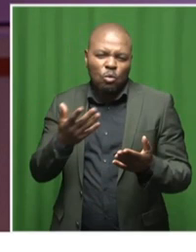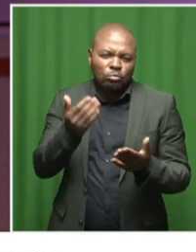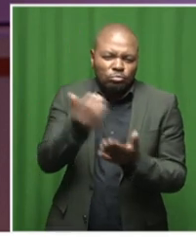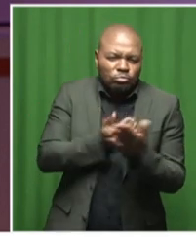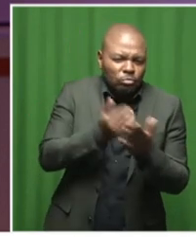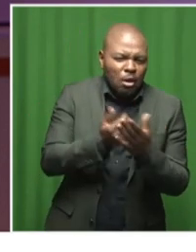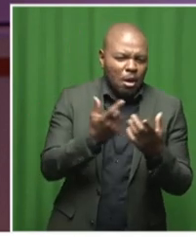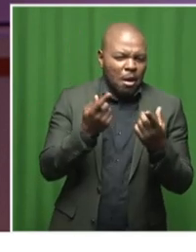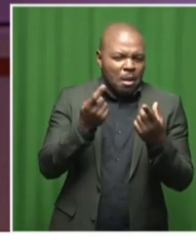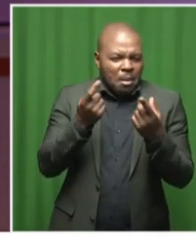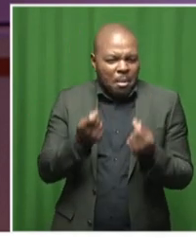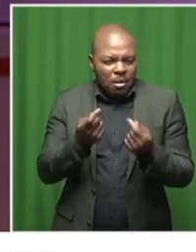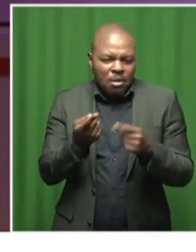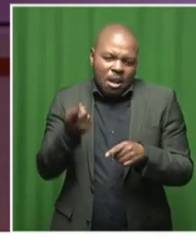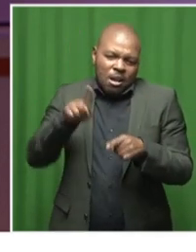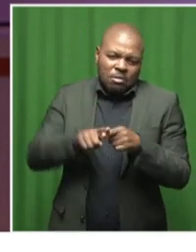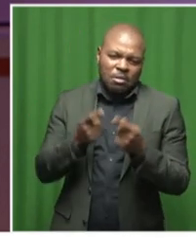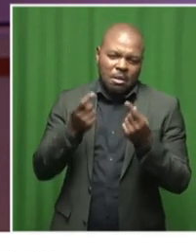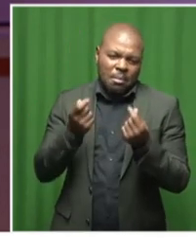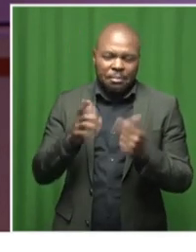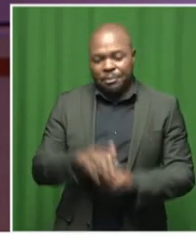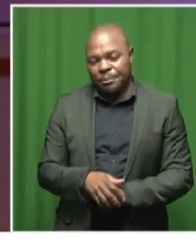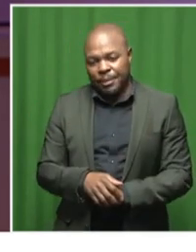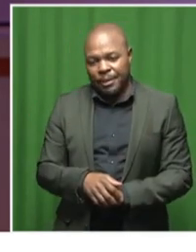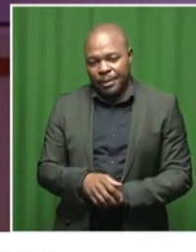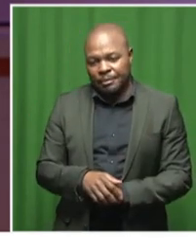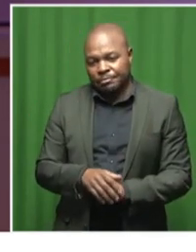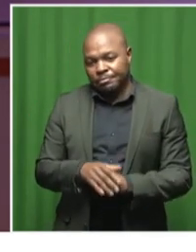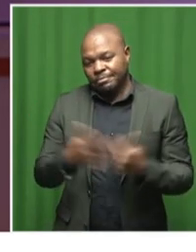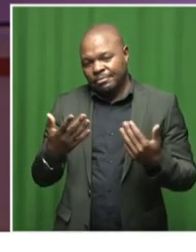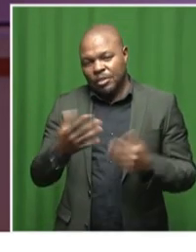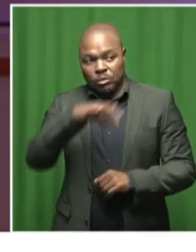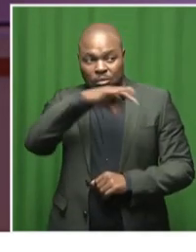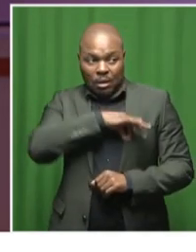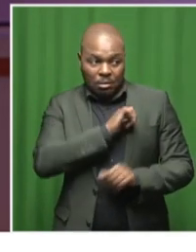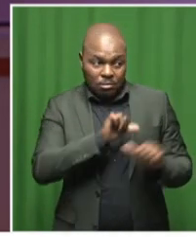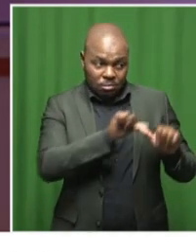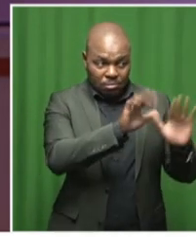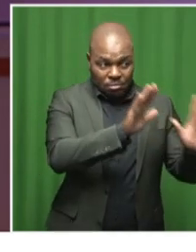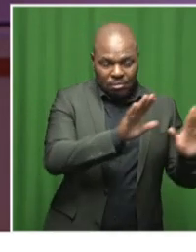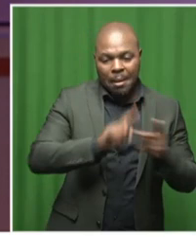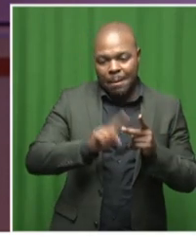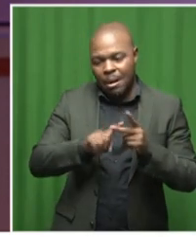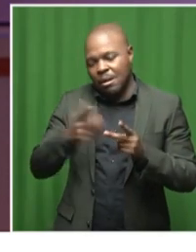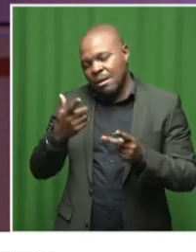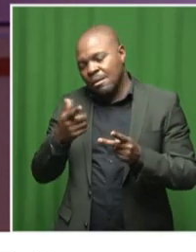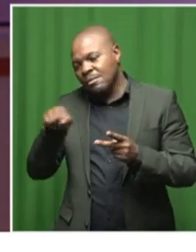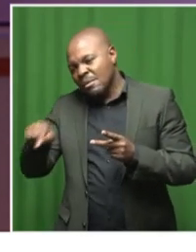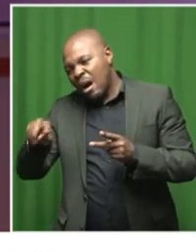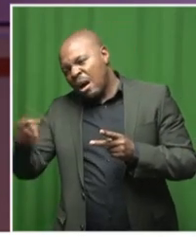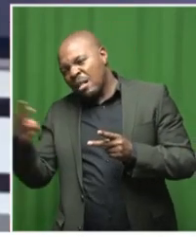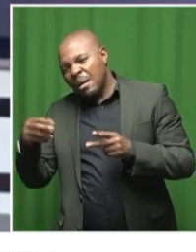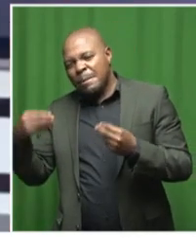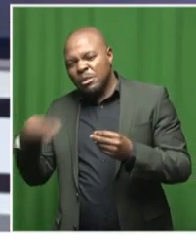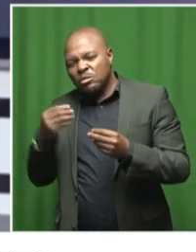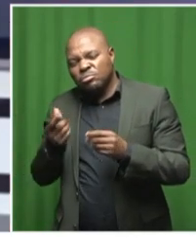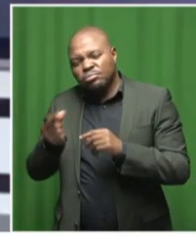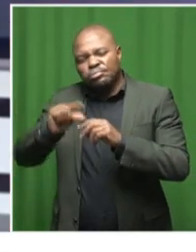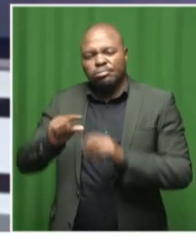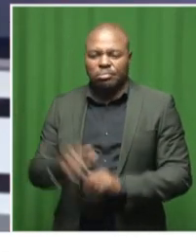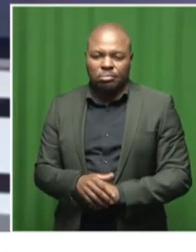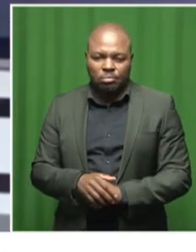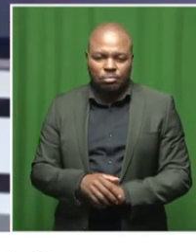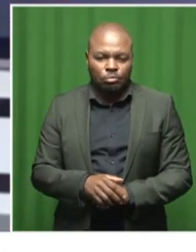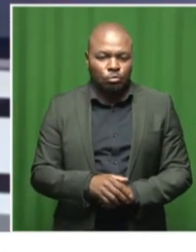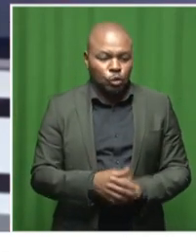that they've got extra money, mm-hmm. over and above what they make on a monthly. Yeah, let's talk about today